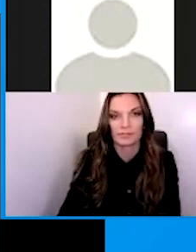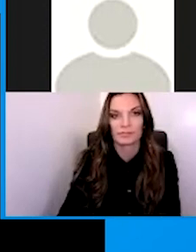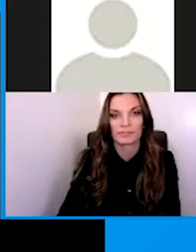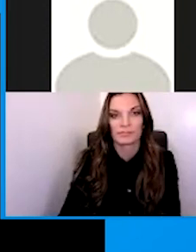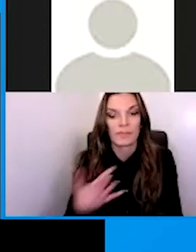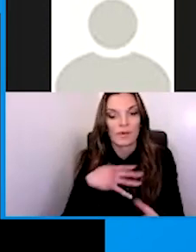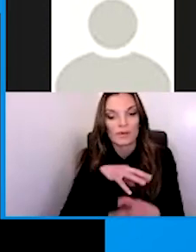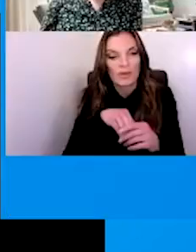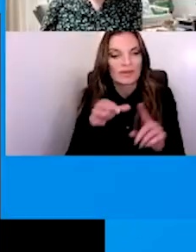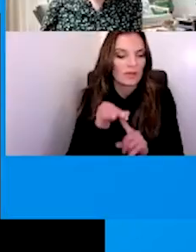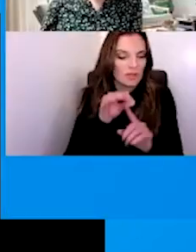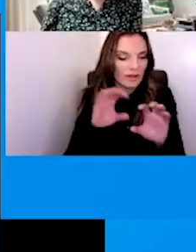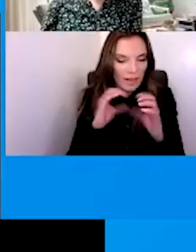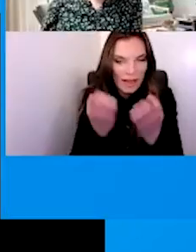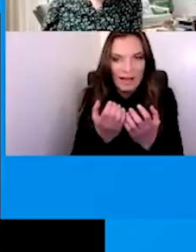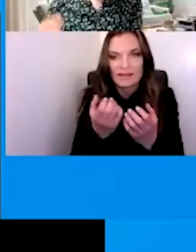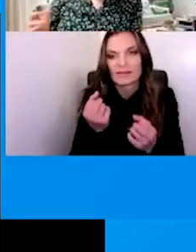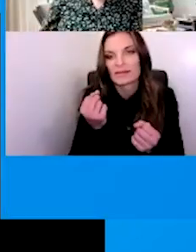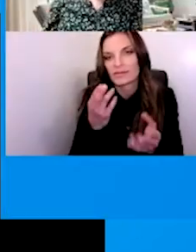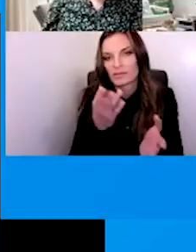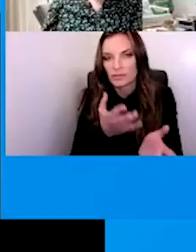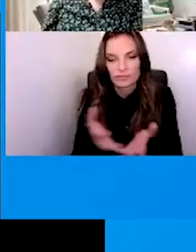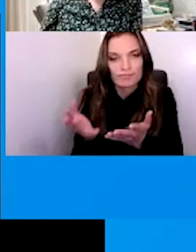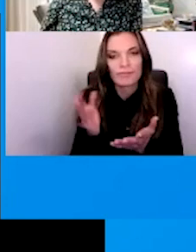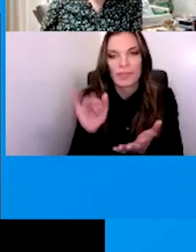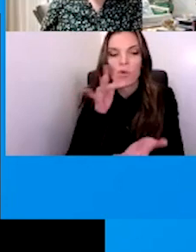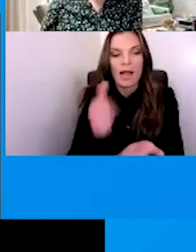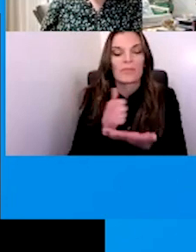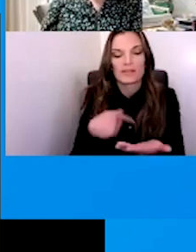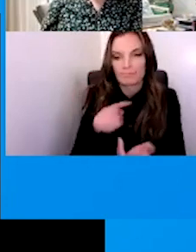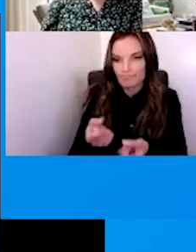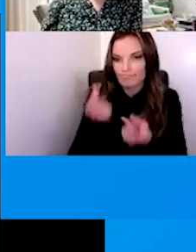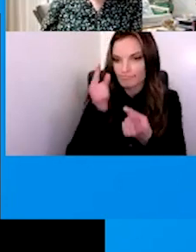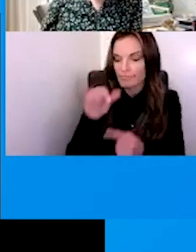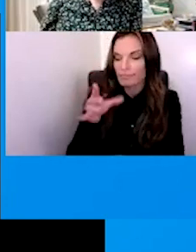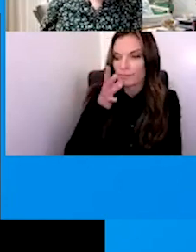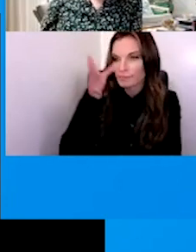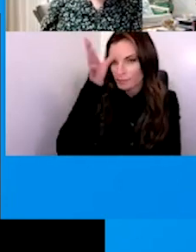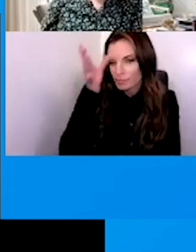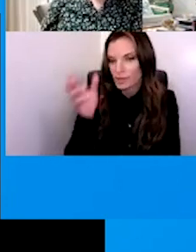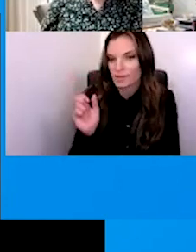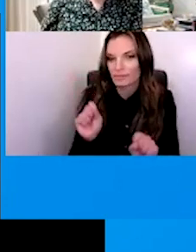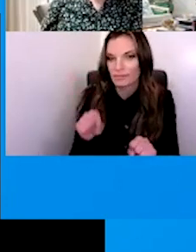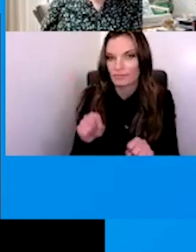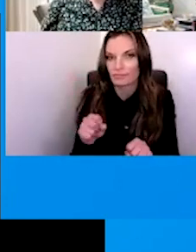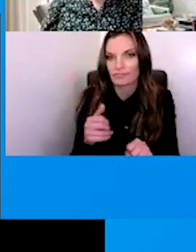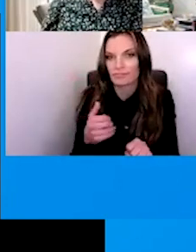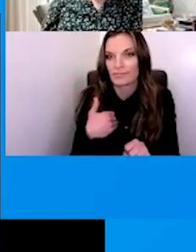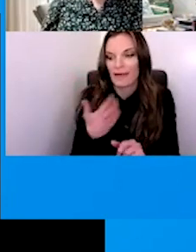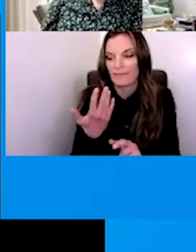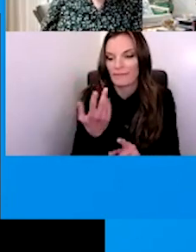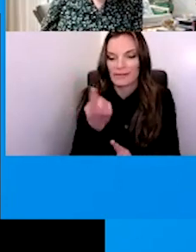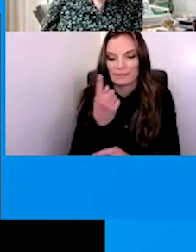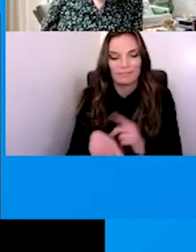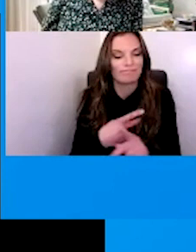quotes, then that helps give an indicator that this parent is likely to have some type of